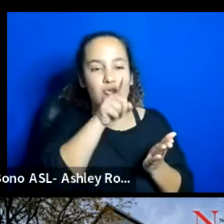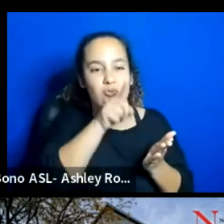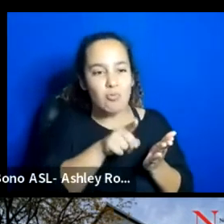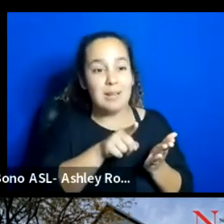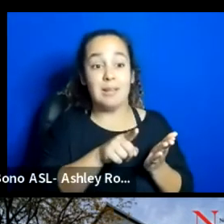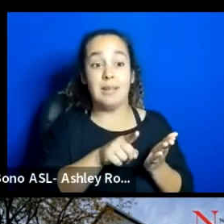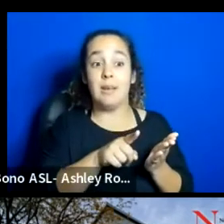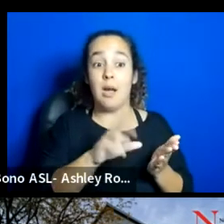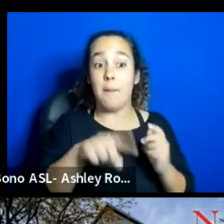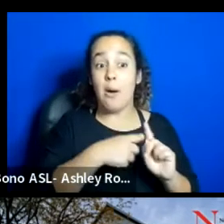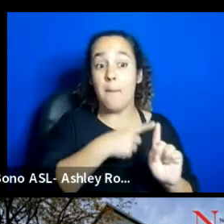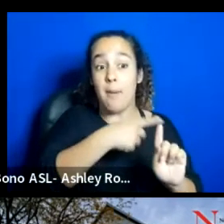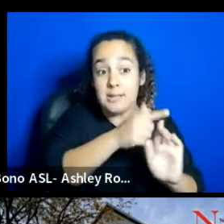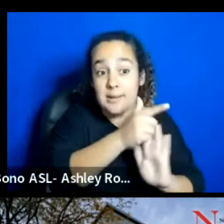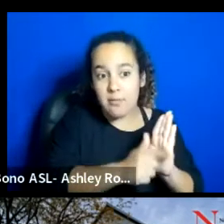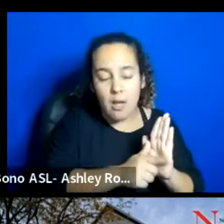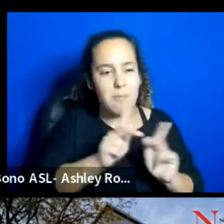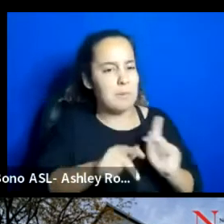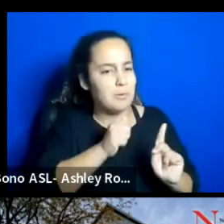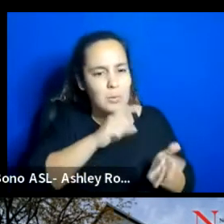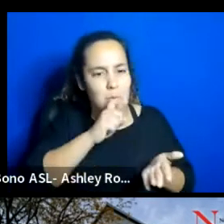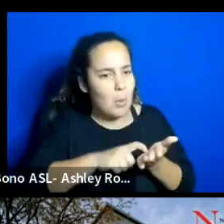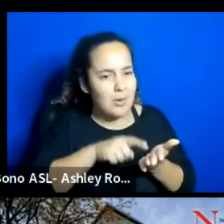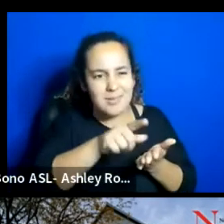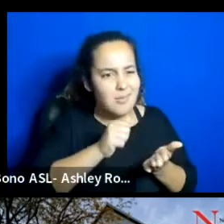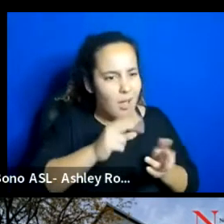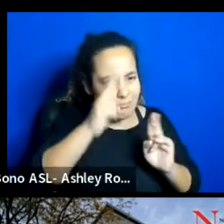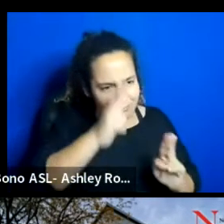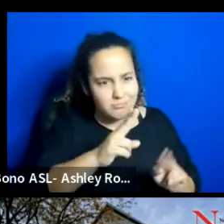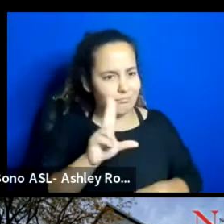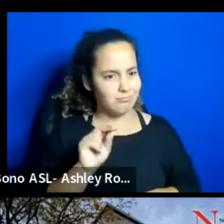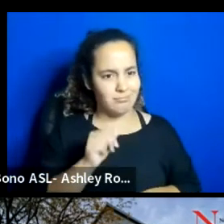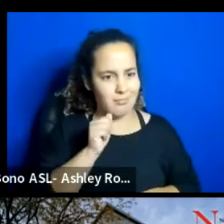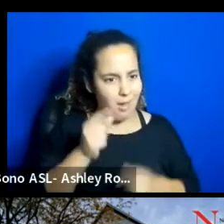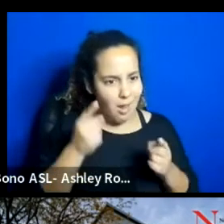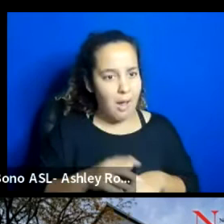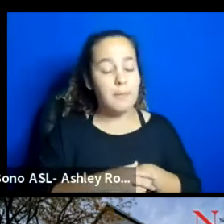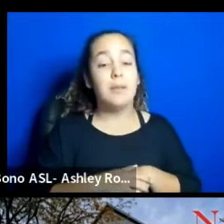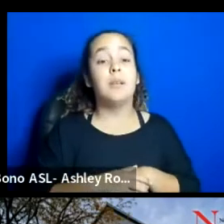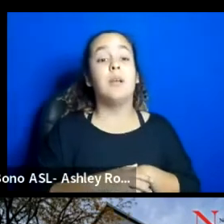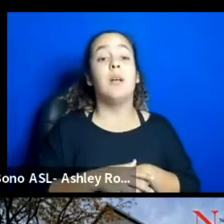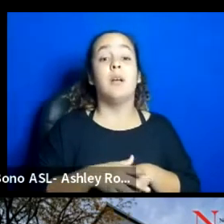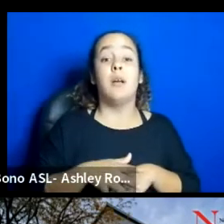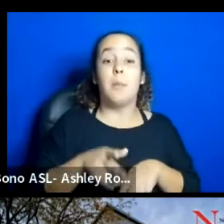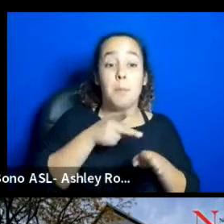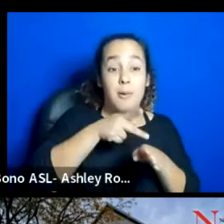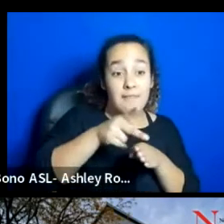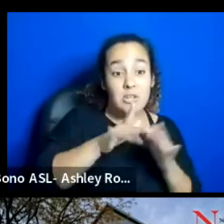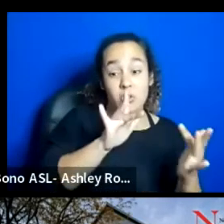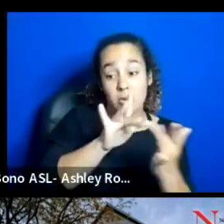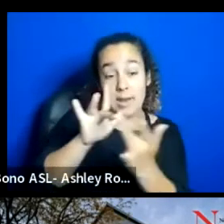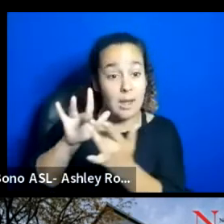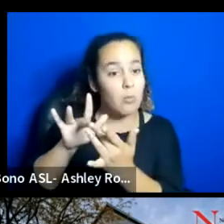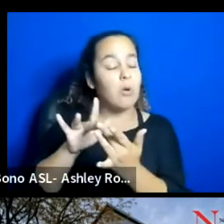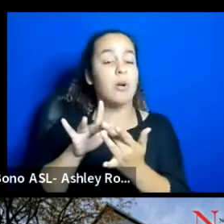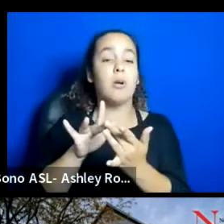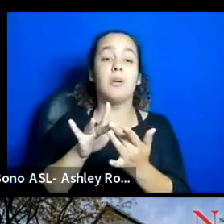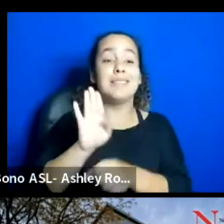law. And in theatre, this translates into looking at social and professional networks, looking at industry